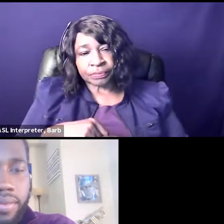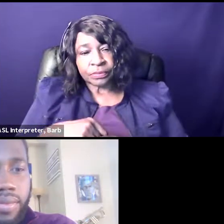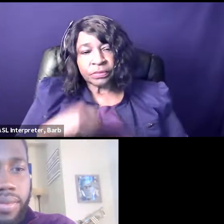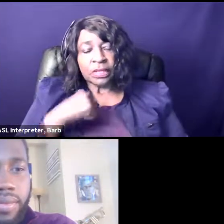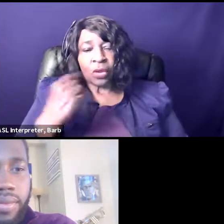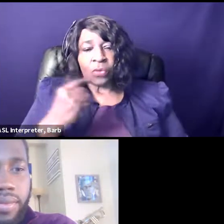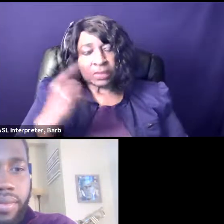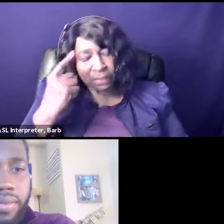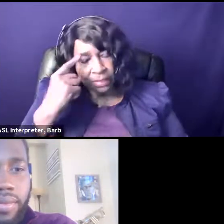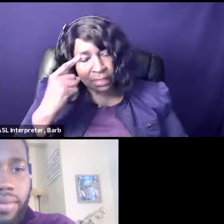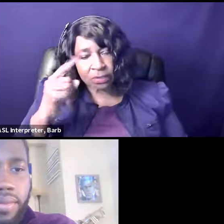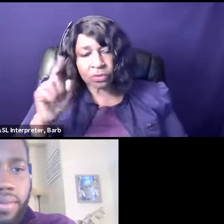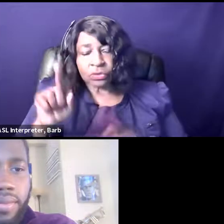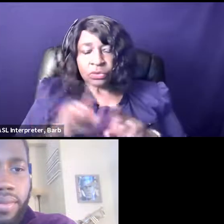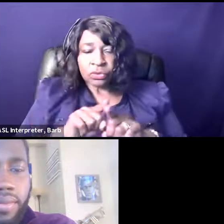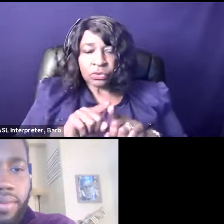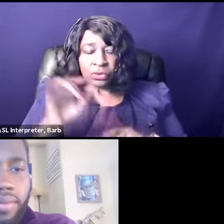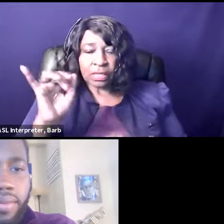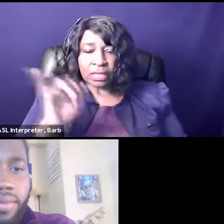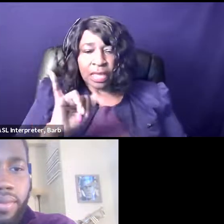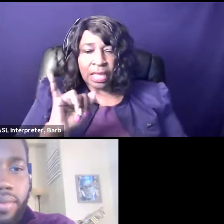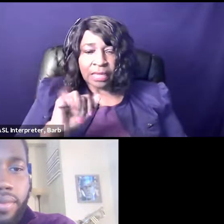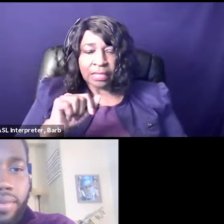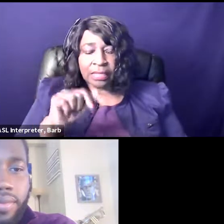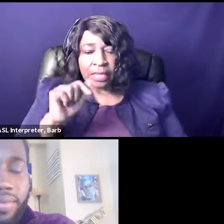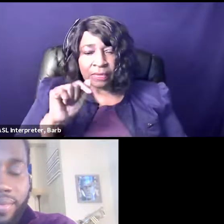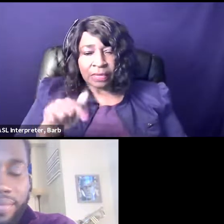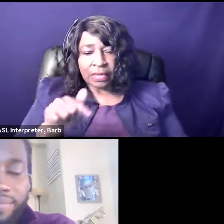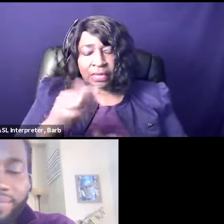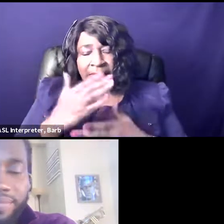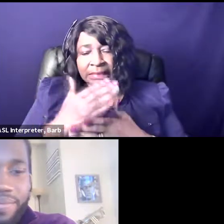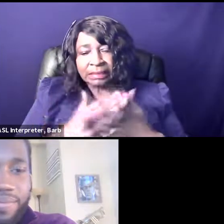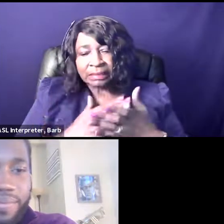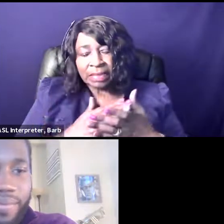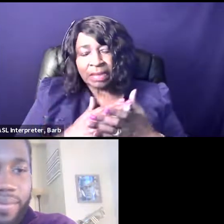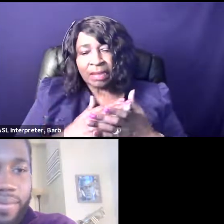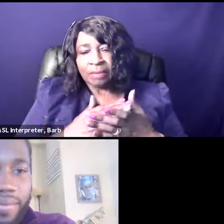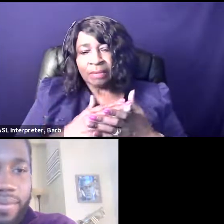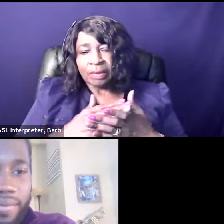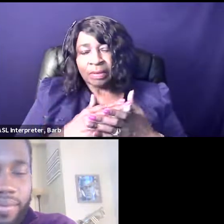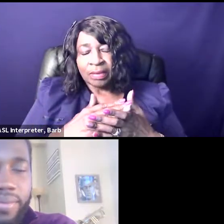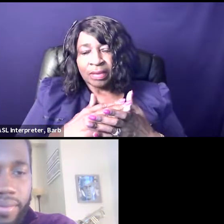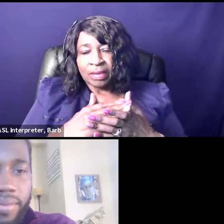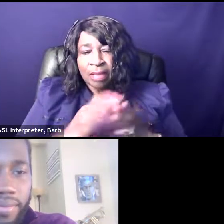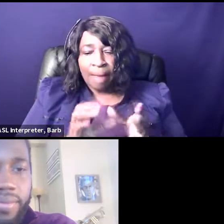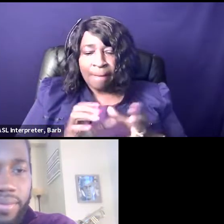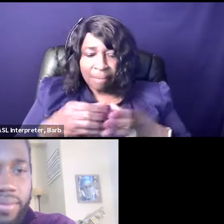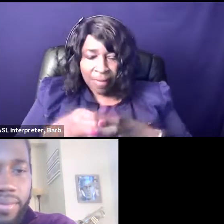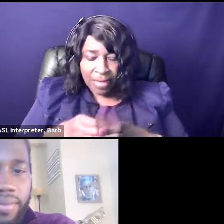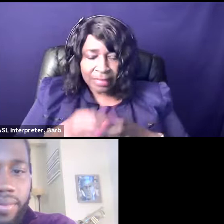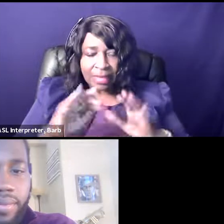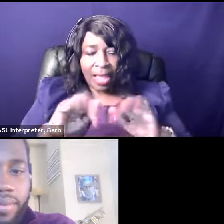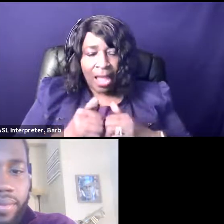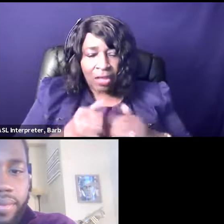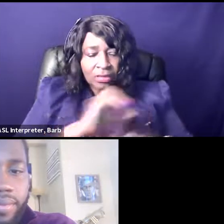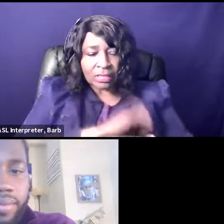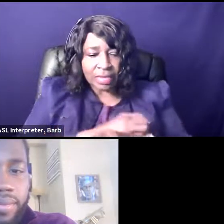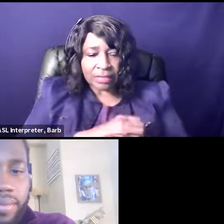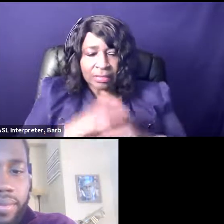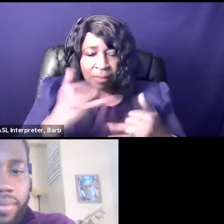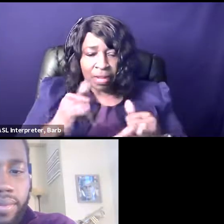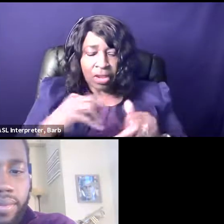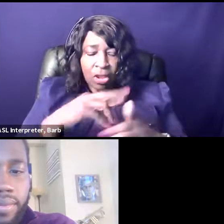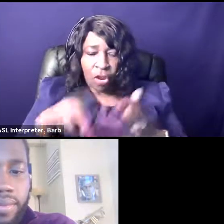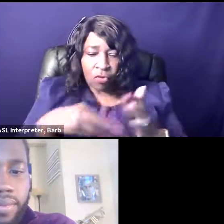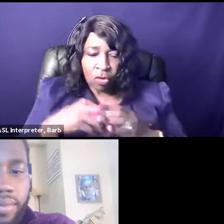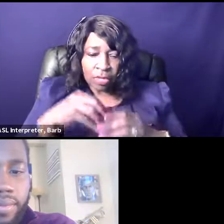like, if there was some reparations package, how does energy play a role in that, right? Because energy costs are like